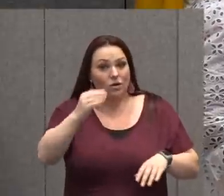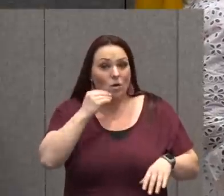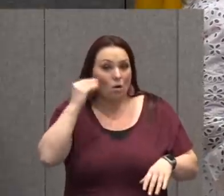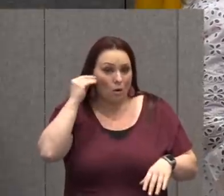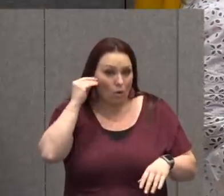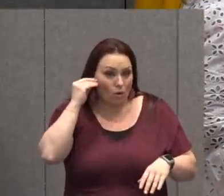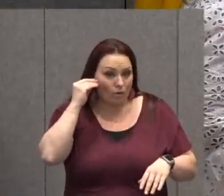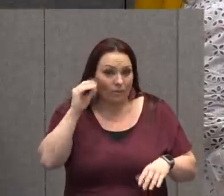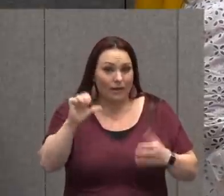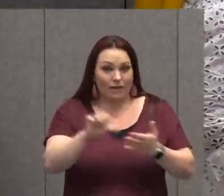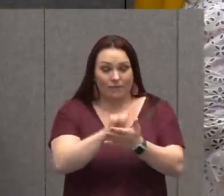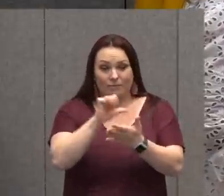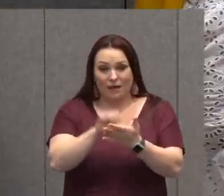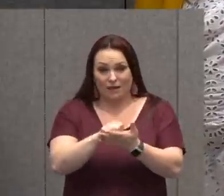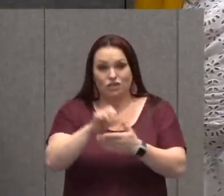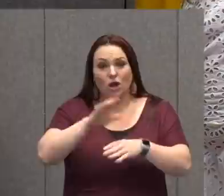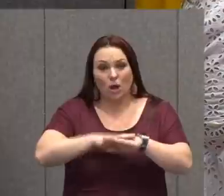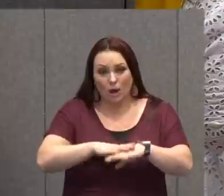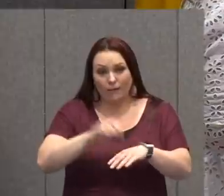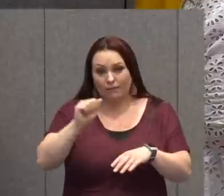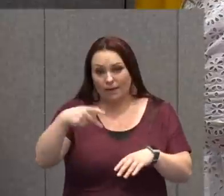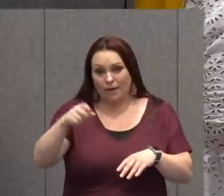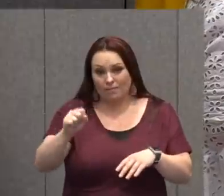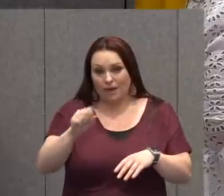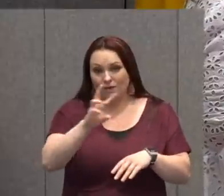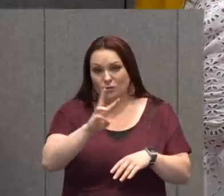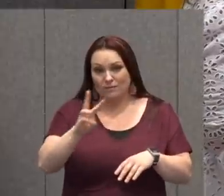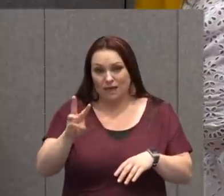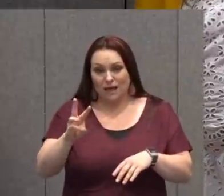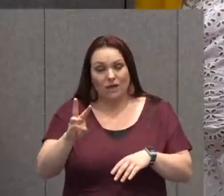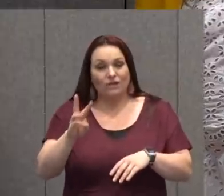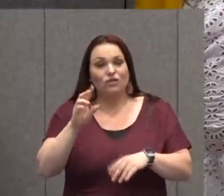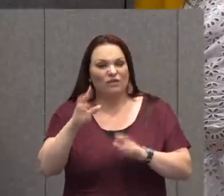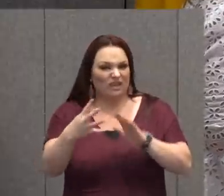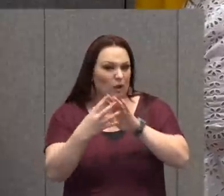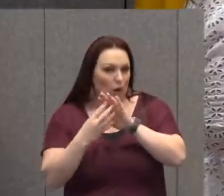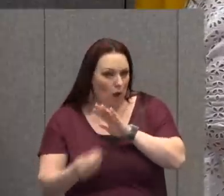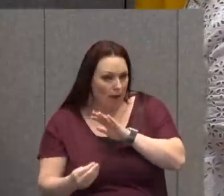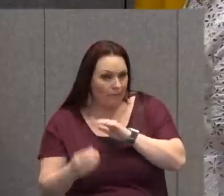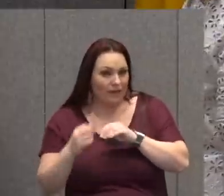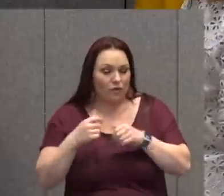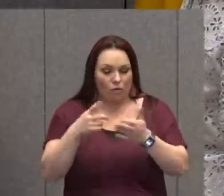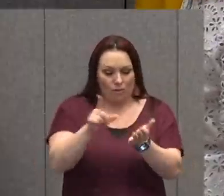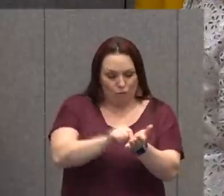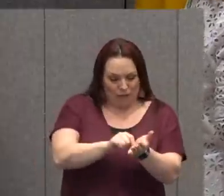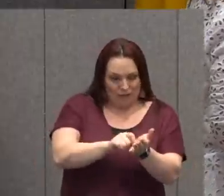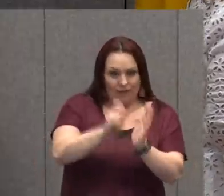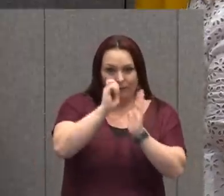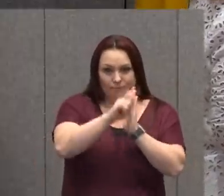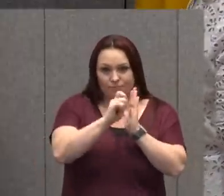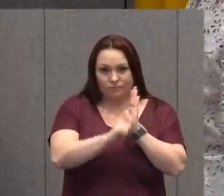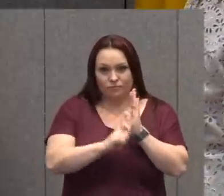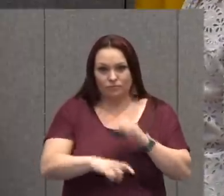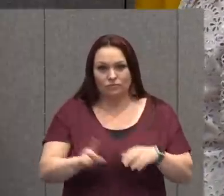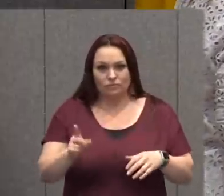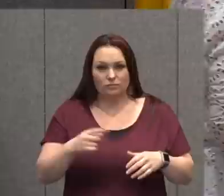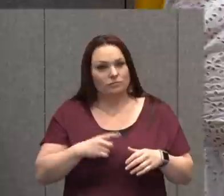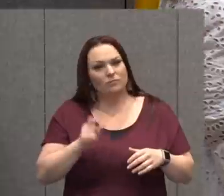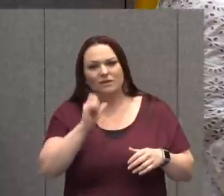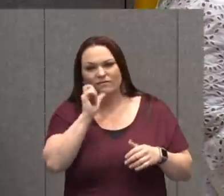page on the APS website. Hopefully you've already either copied it down or printed it down. So we're not going to go over the